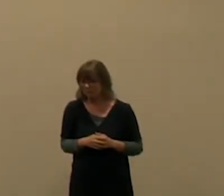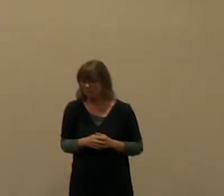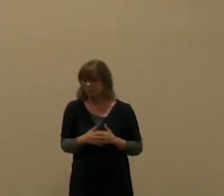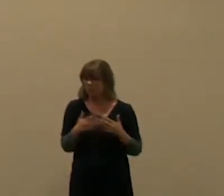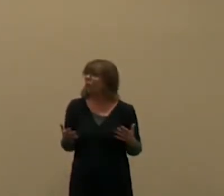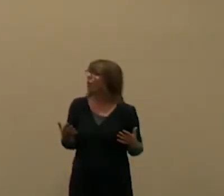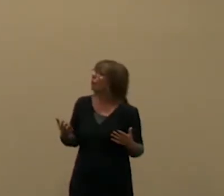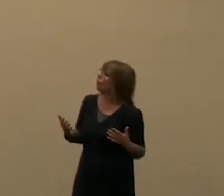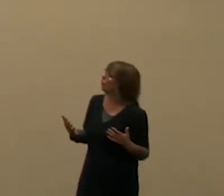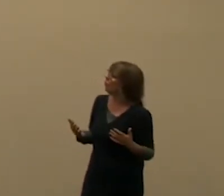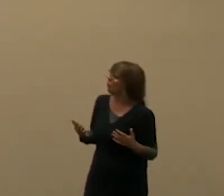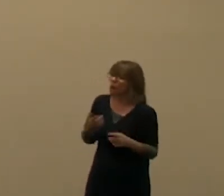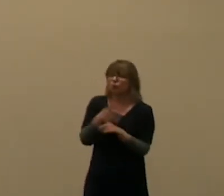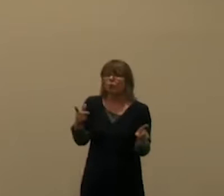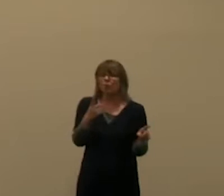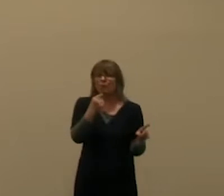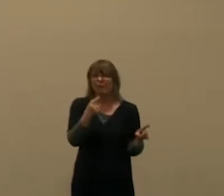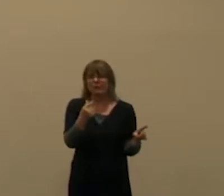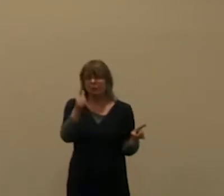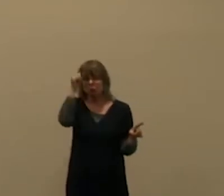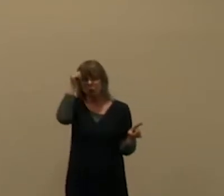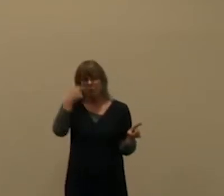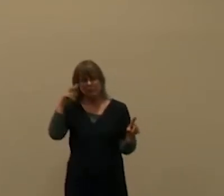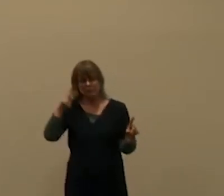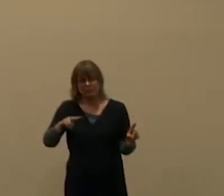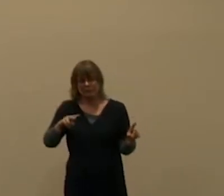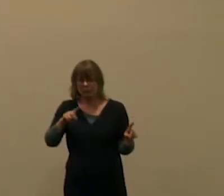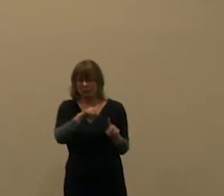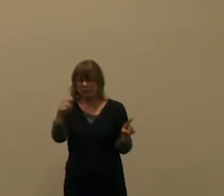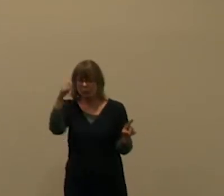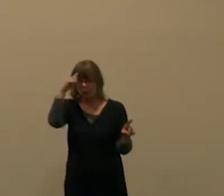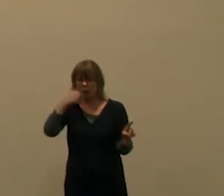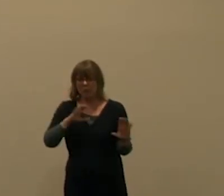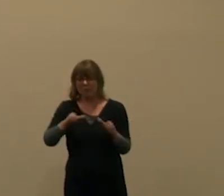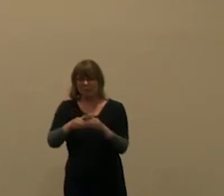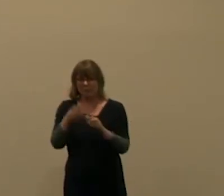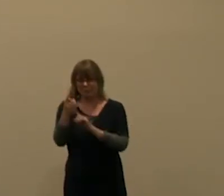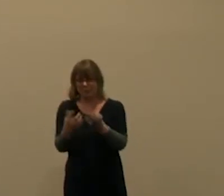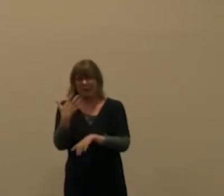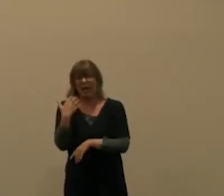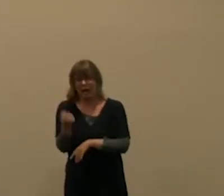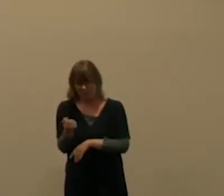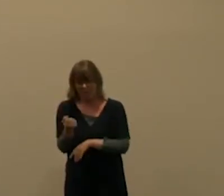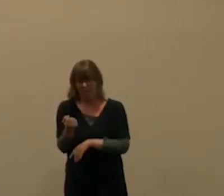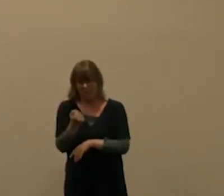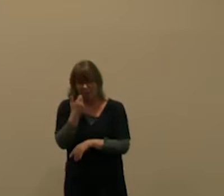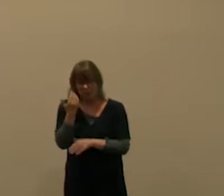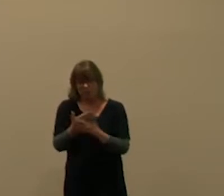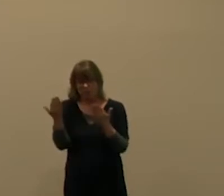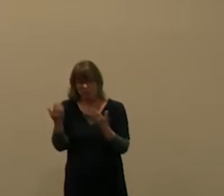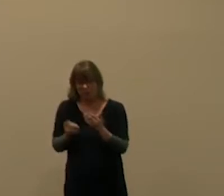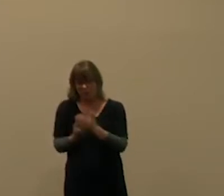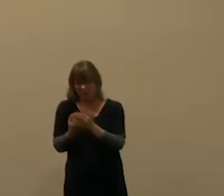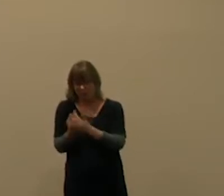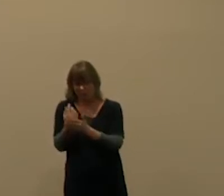So, something that you've probably seen, because I'm guessing you all have Teams meetings multiple times every day, something